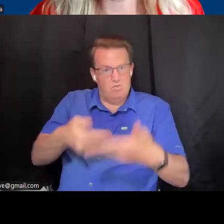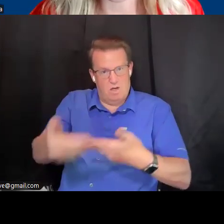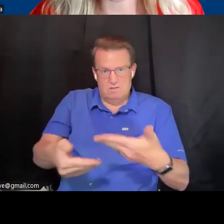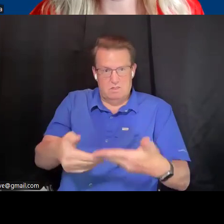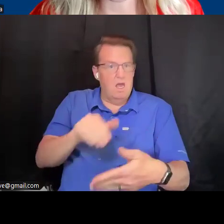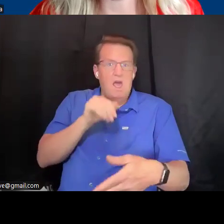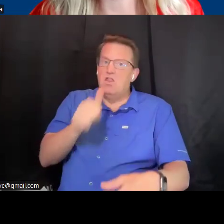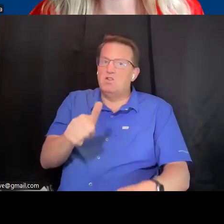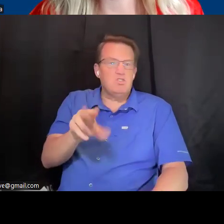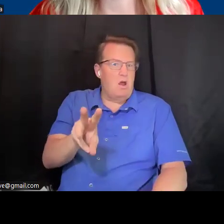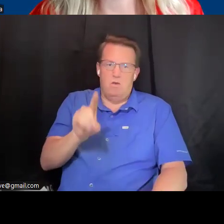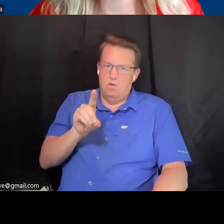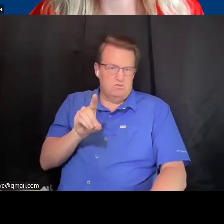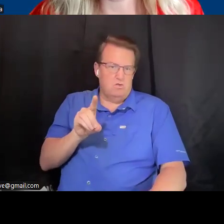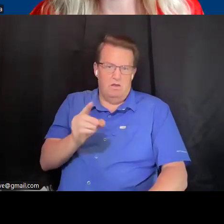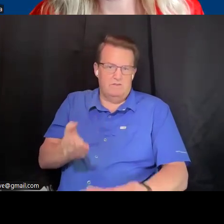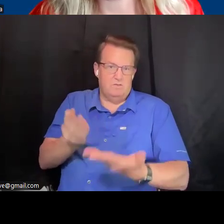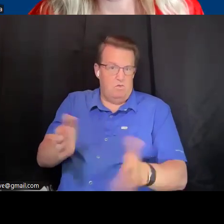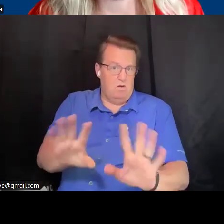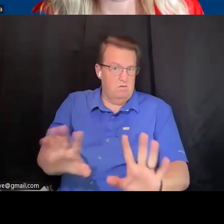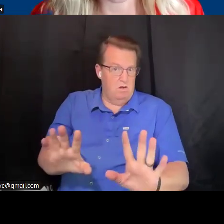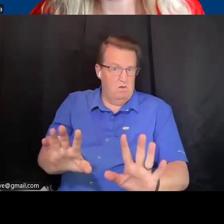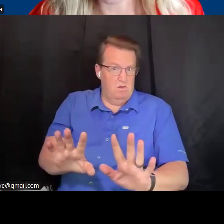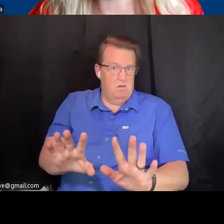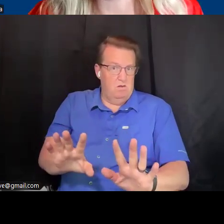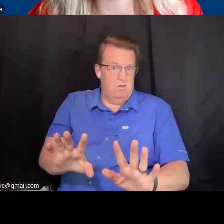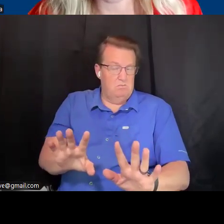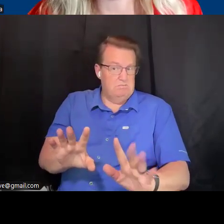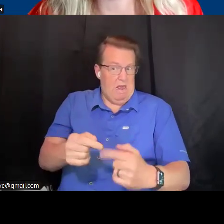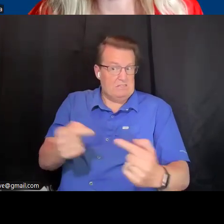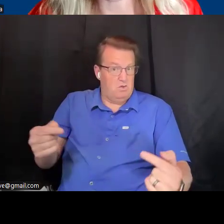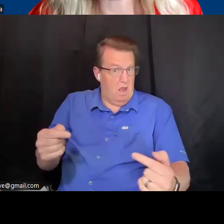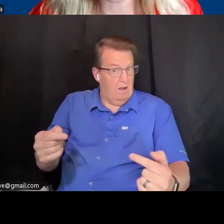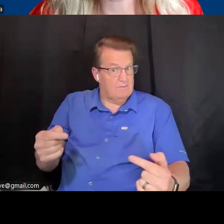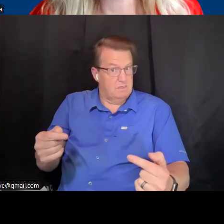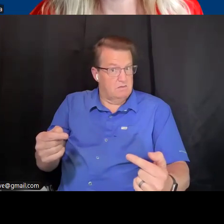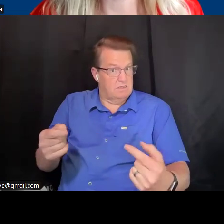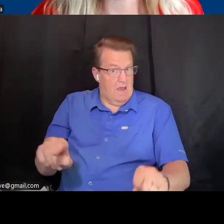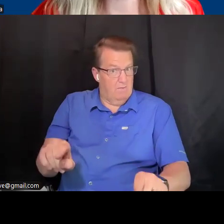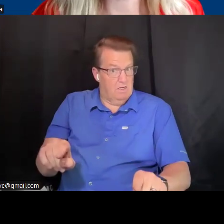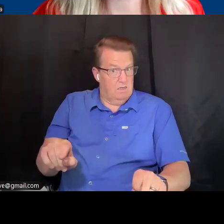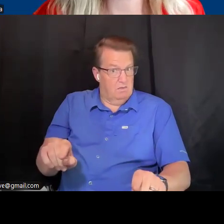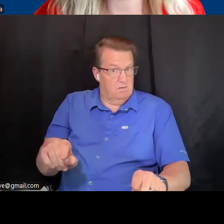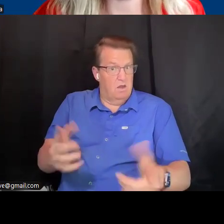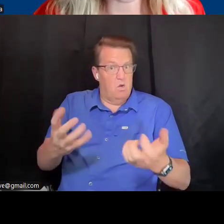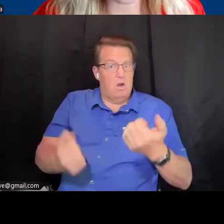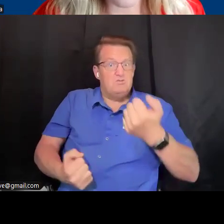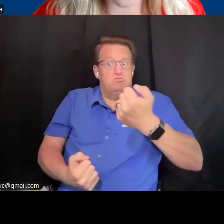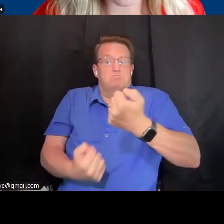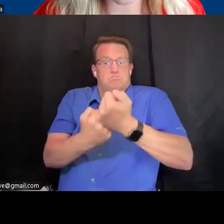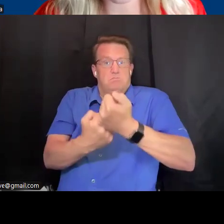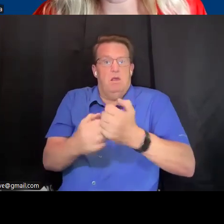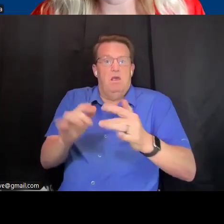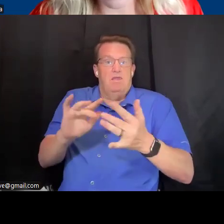of support for aging services, but rather the direct opposite of that, wanting to reinforce and support the